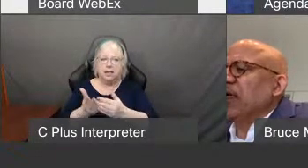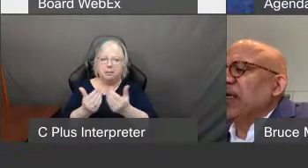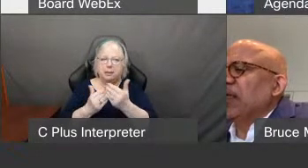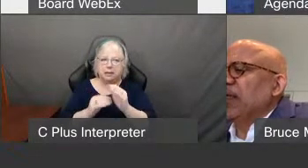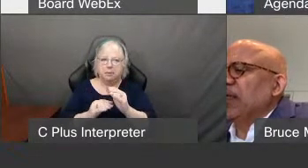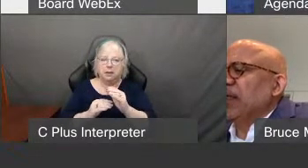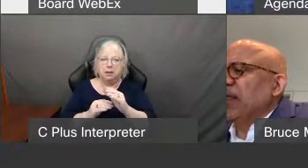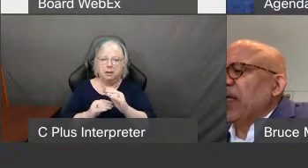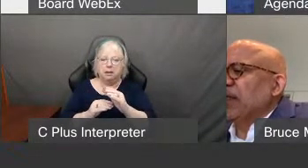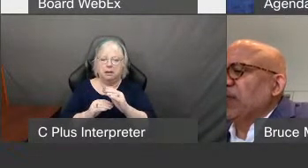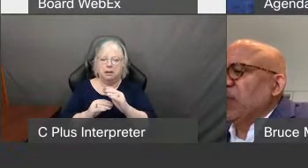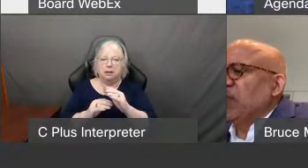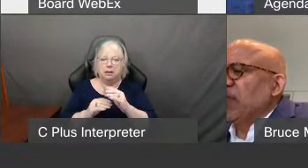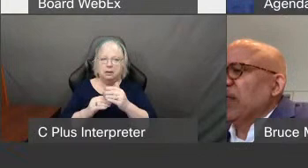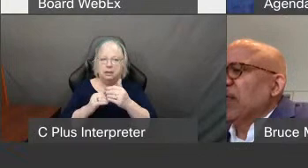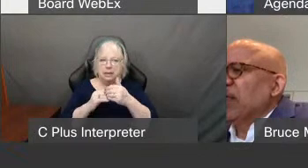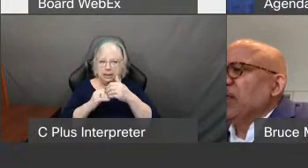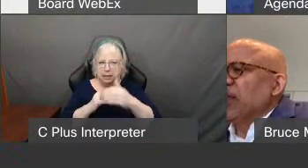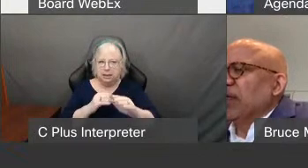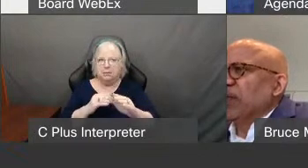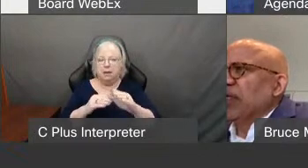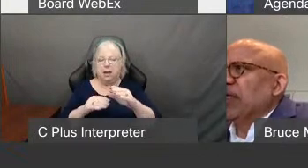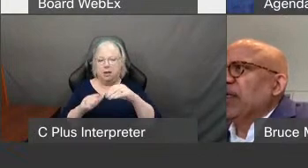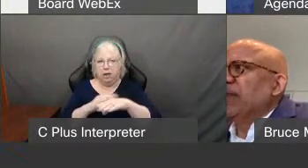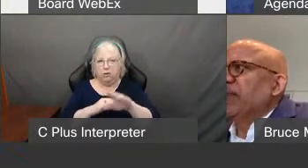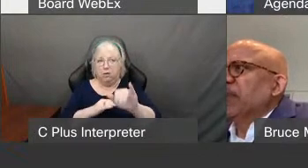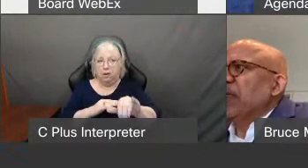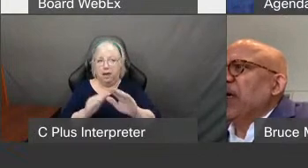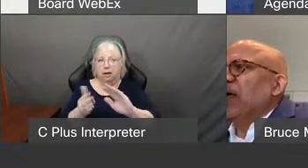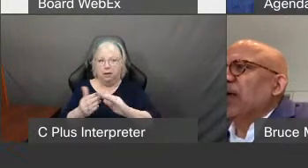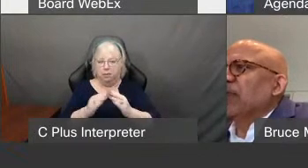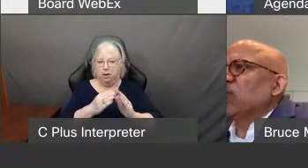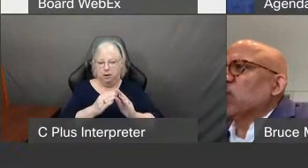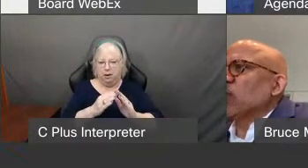dispatch in that community. But again,